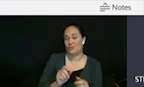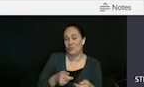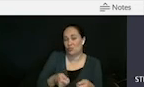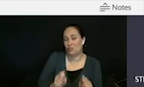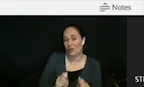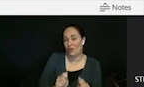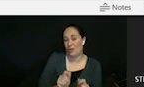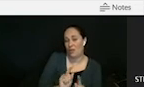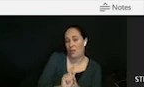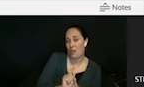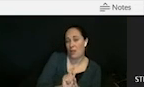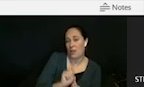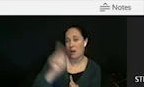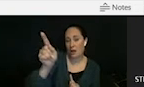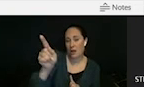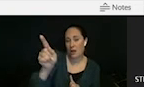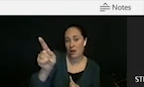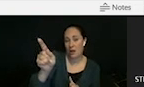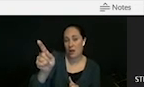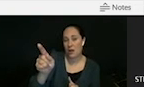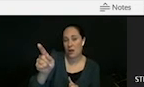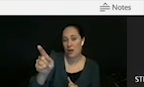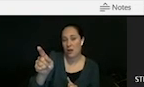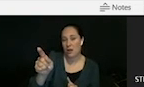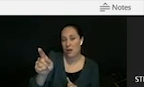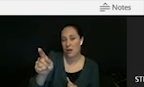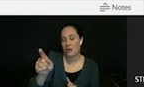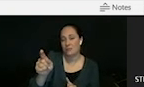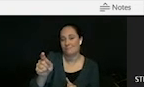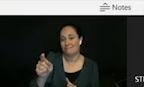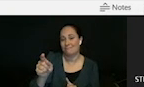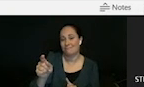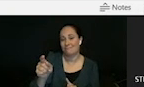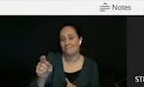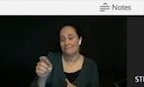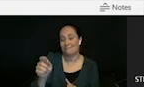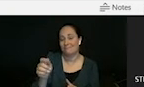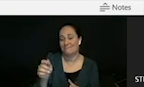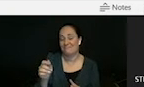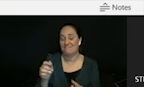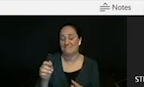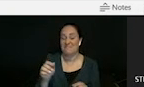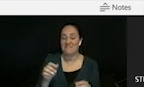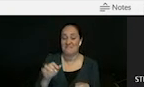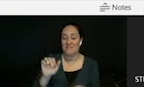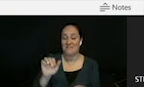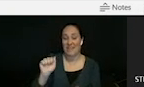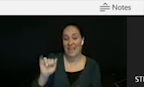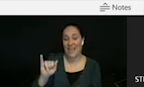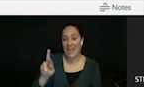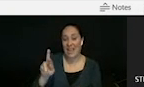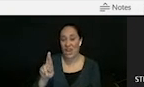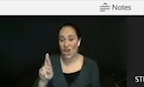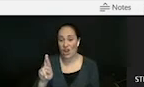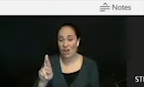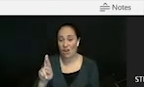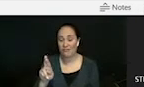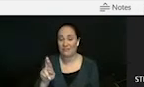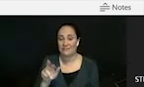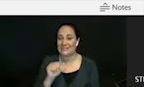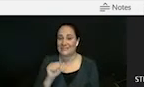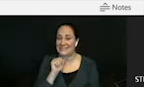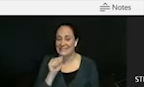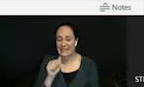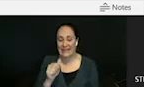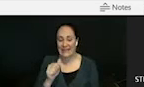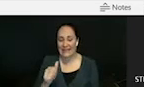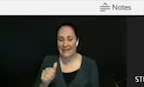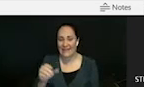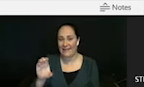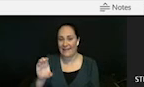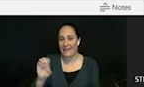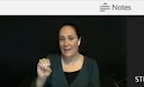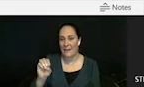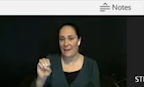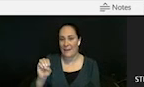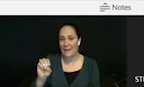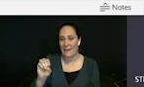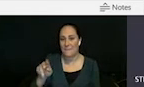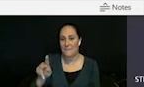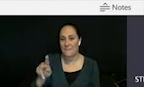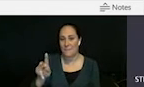right? So even though air is not compressible, here's what you're doing. There's a whole lot more air in a 2 liter bottle than in a little tiny